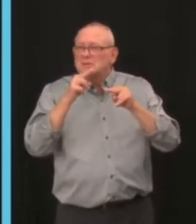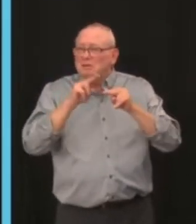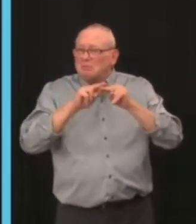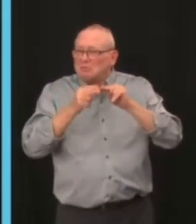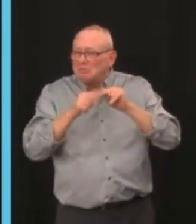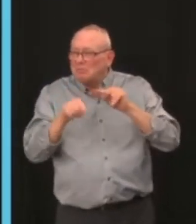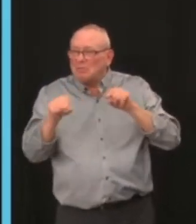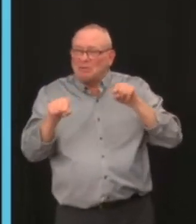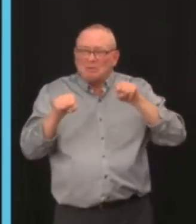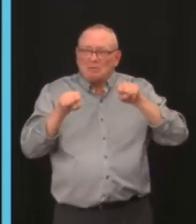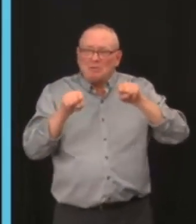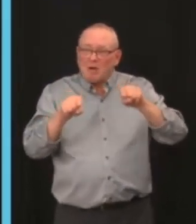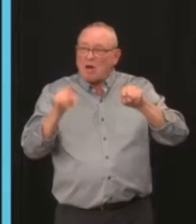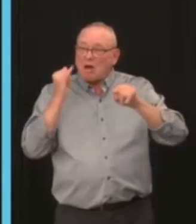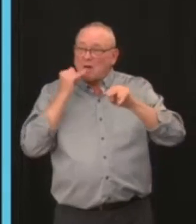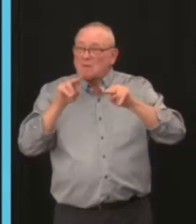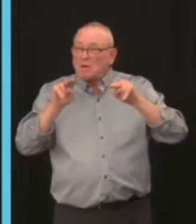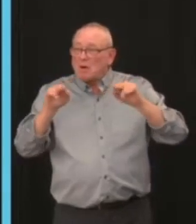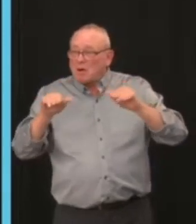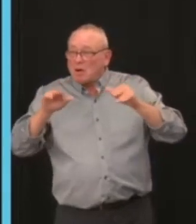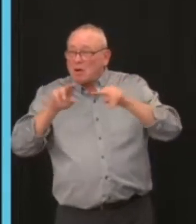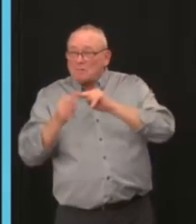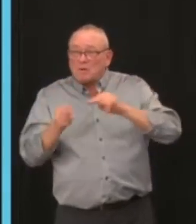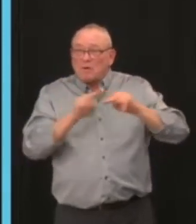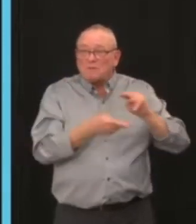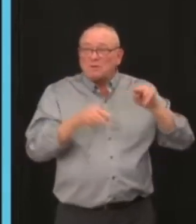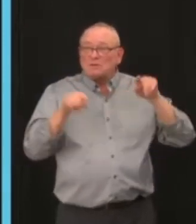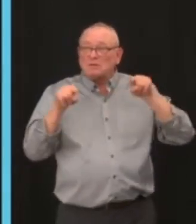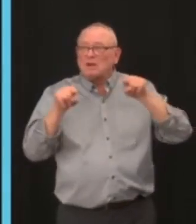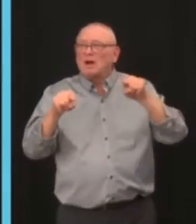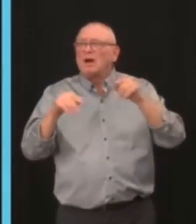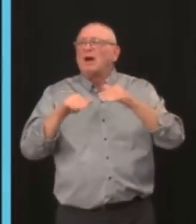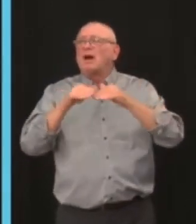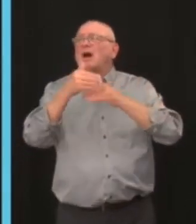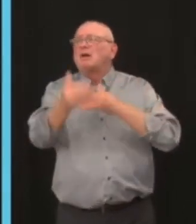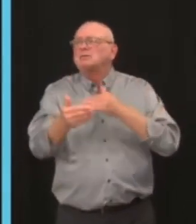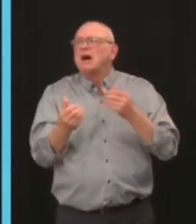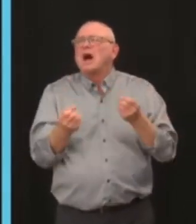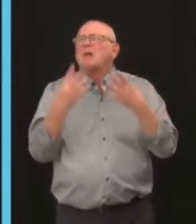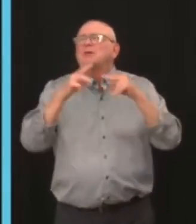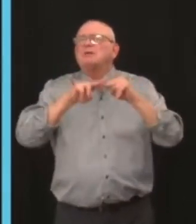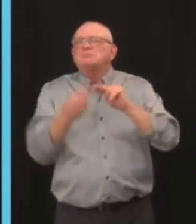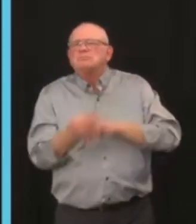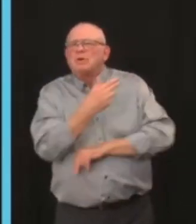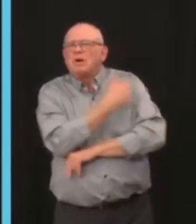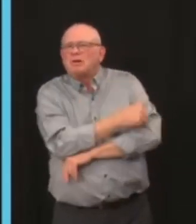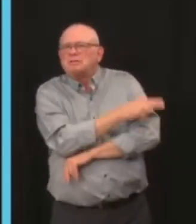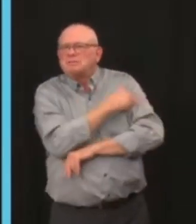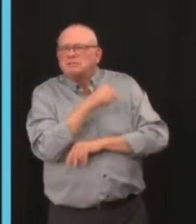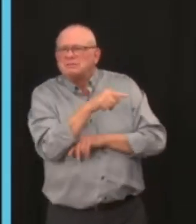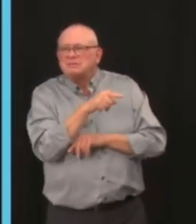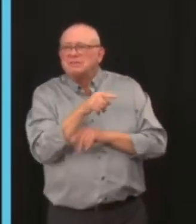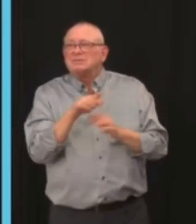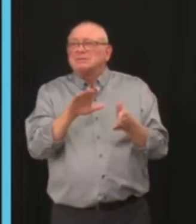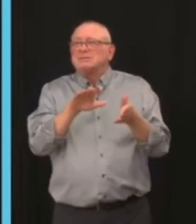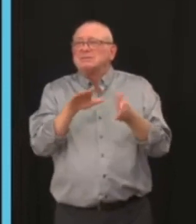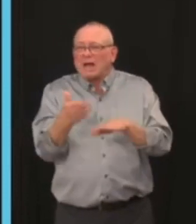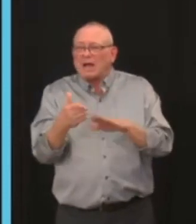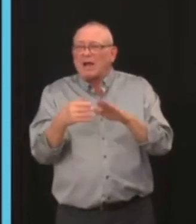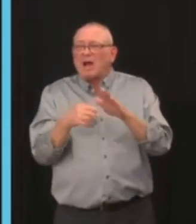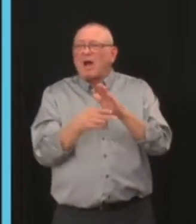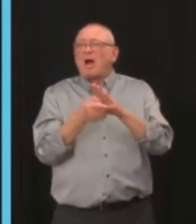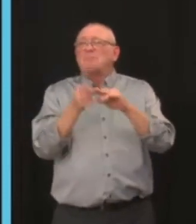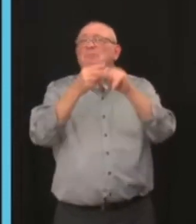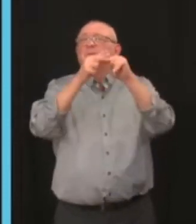followed by hospitalization numbers. That typically starts to decline next, and deaths usually is one